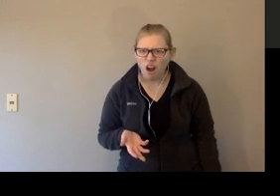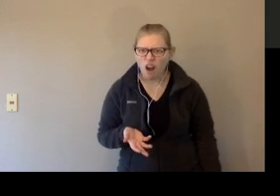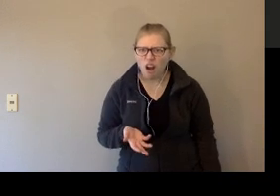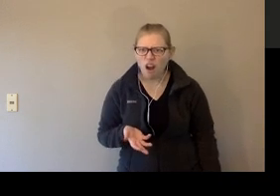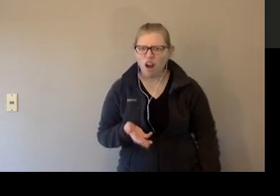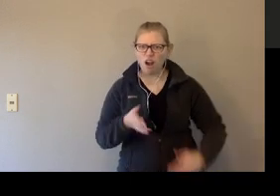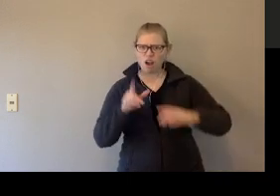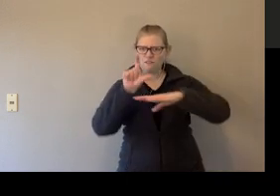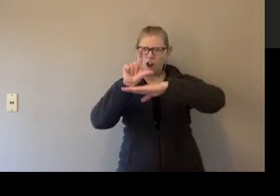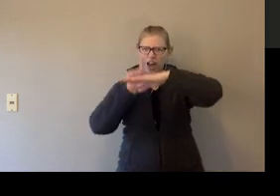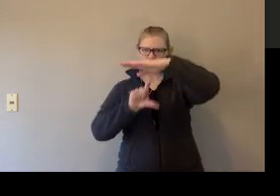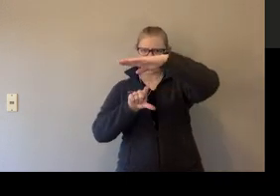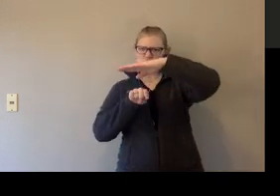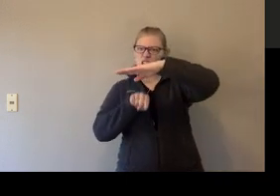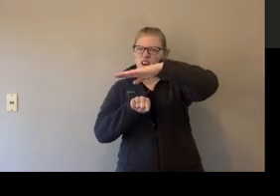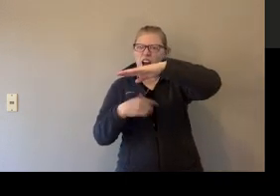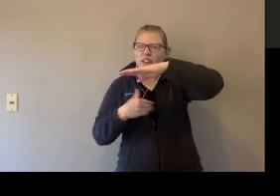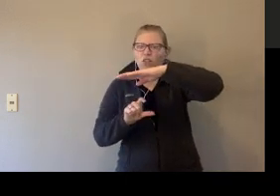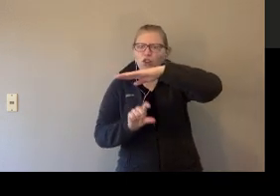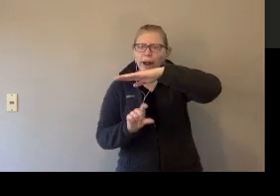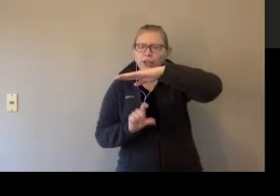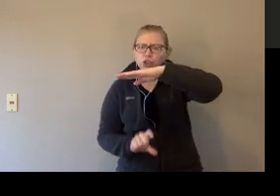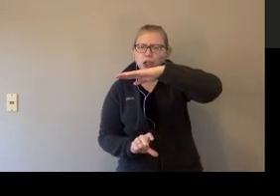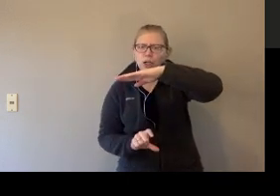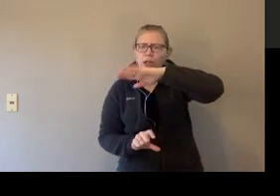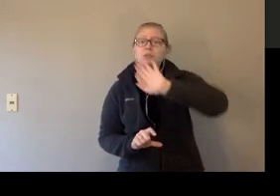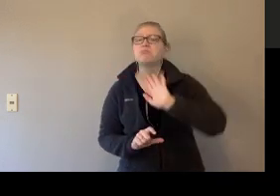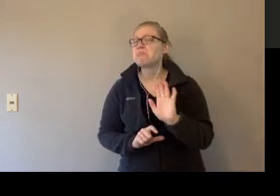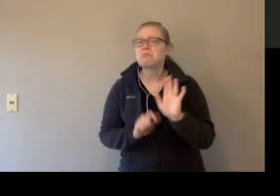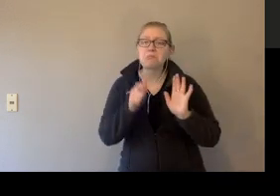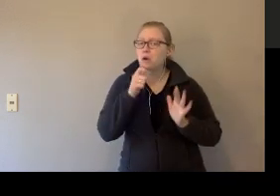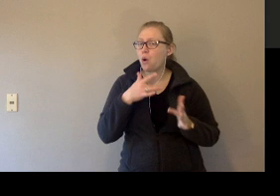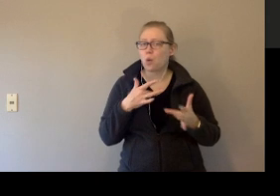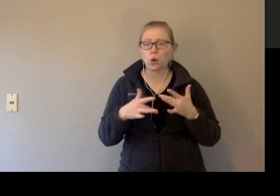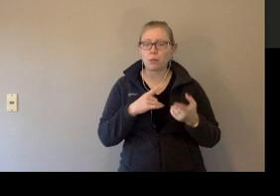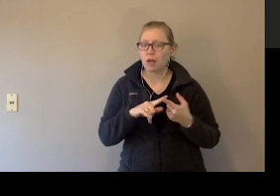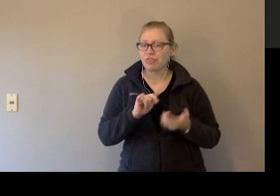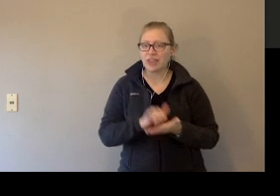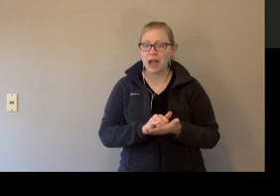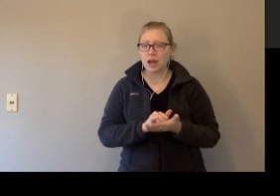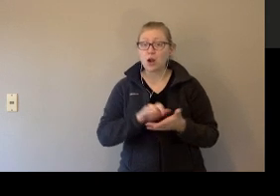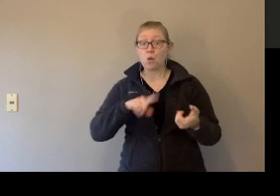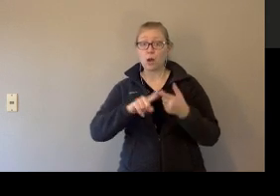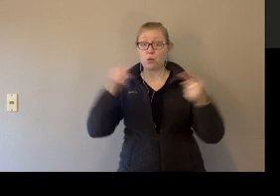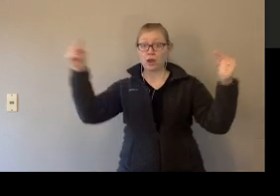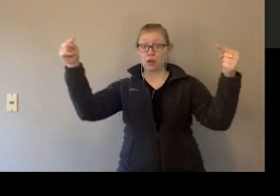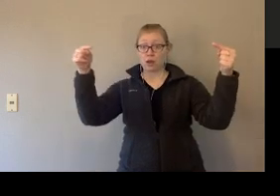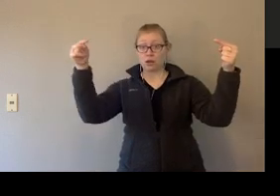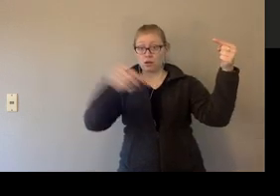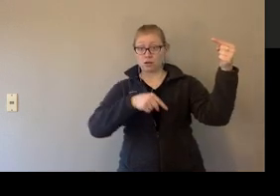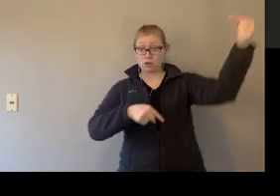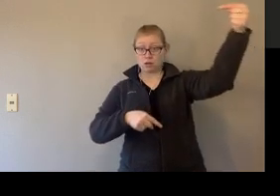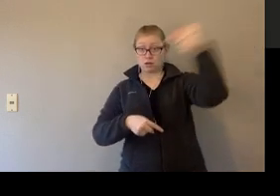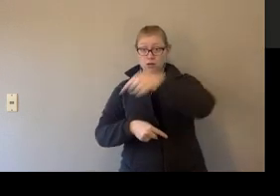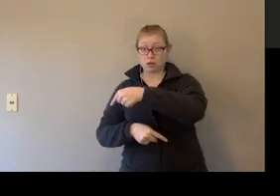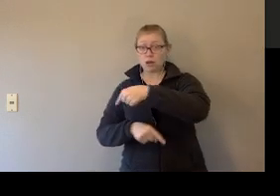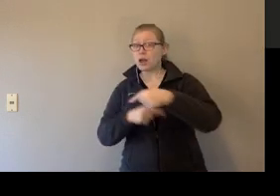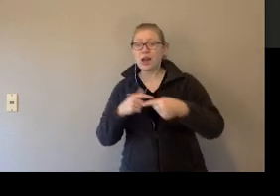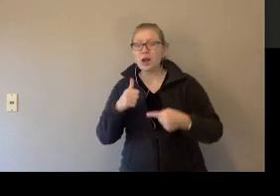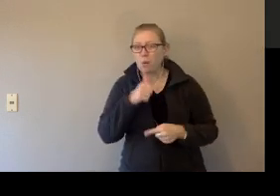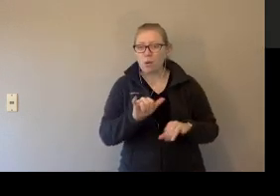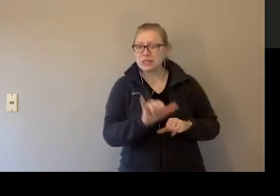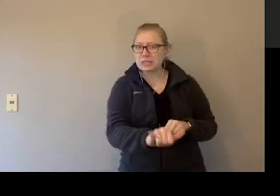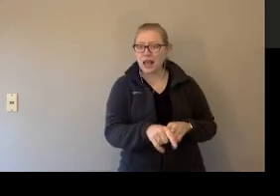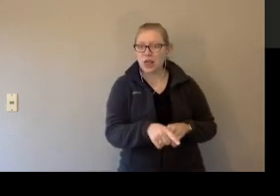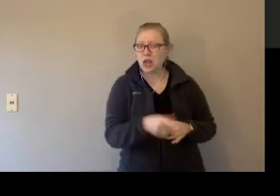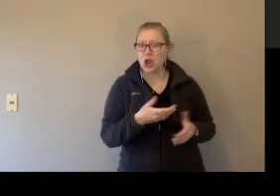fraction. We don't often see that, but don't let it worry you, because when we cross multiply, it's not going to be on the bottom anyway. So we're going